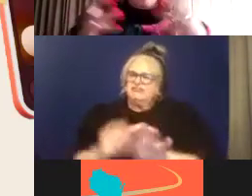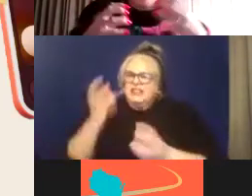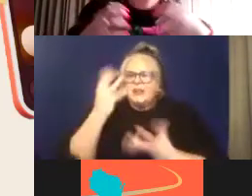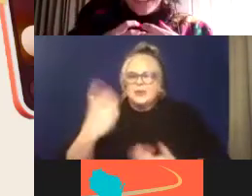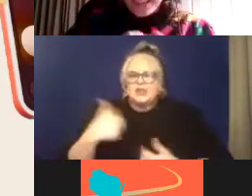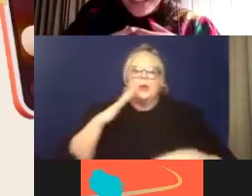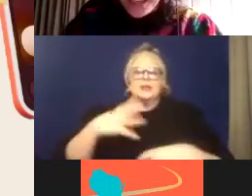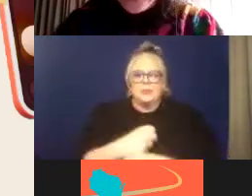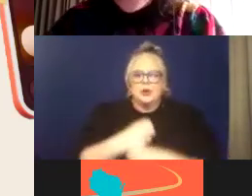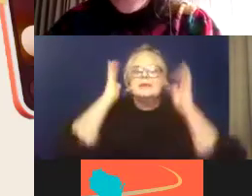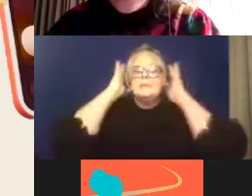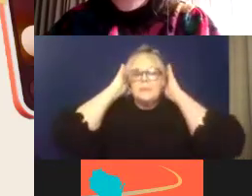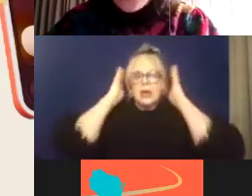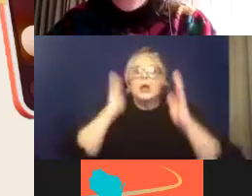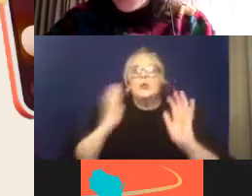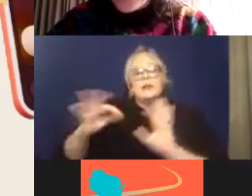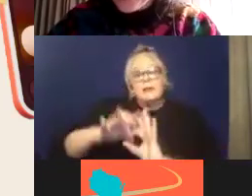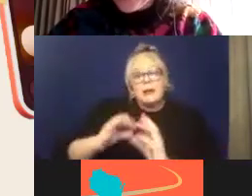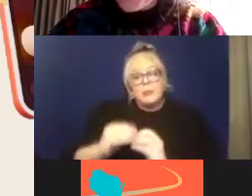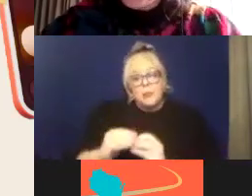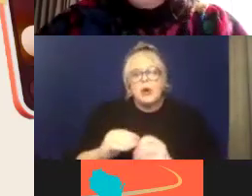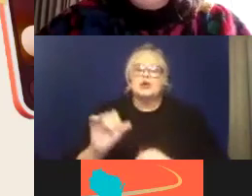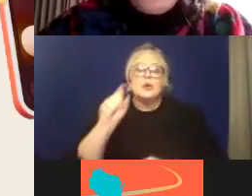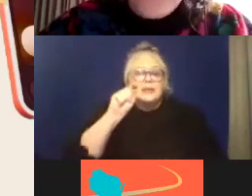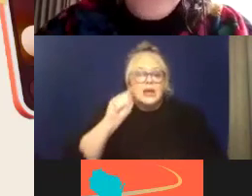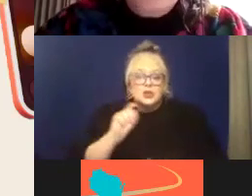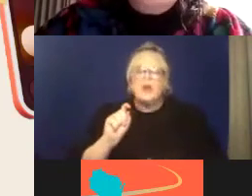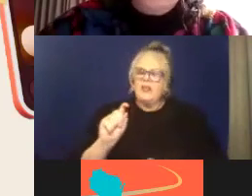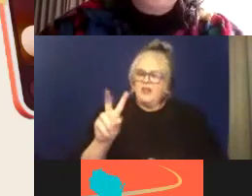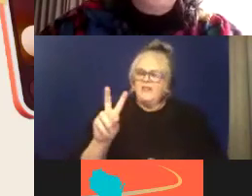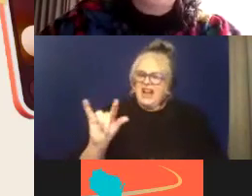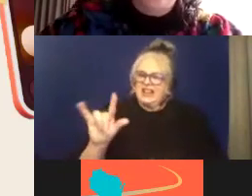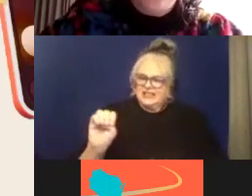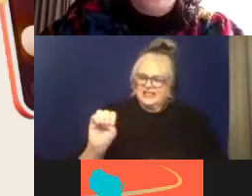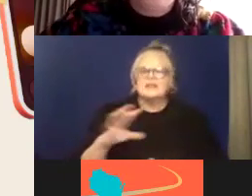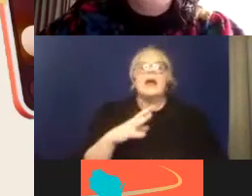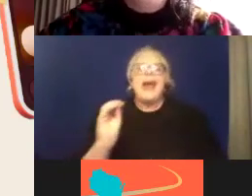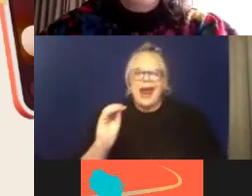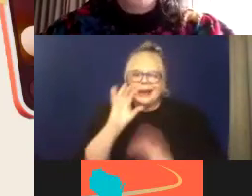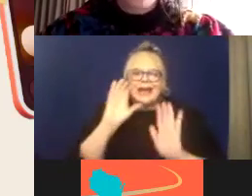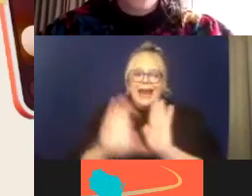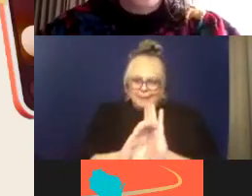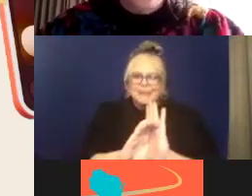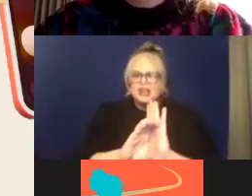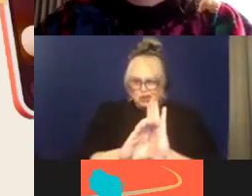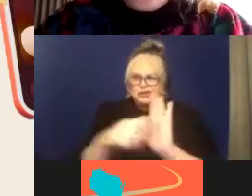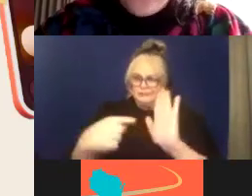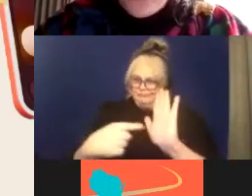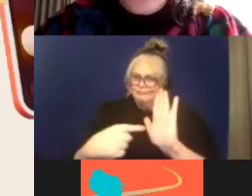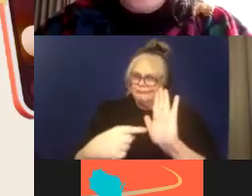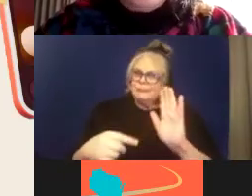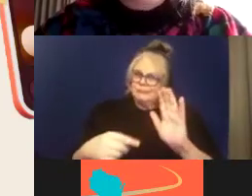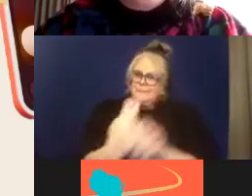Connecting this more directly to sexual violence and image-based sexual abuse, media literacy skills also help us to boost